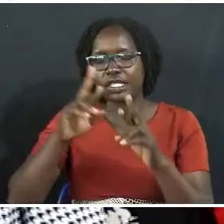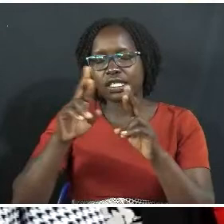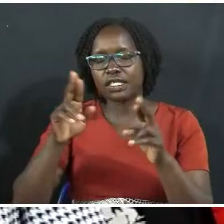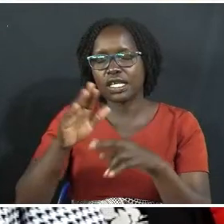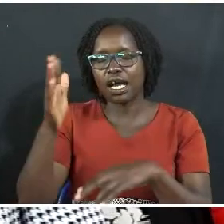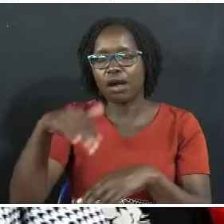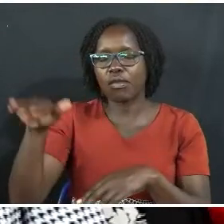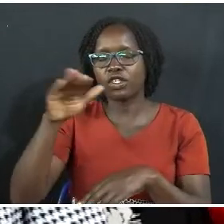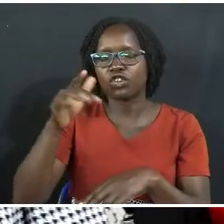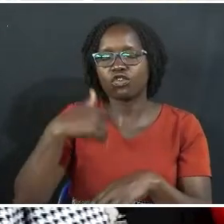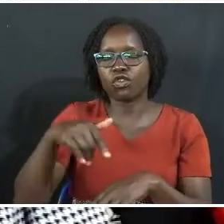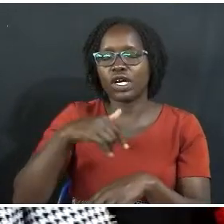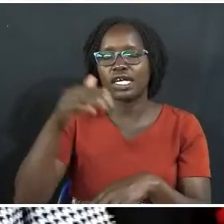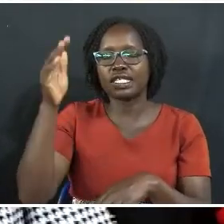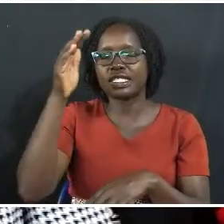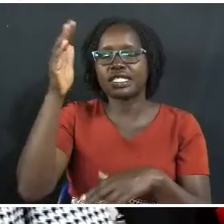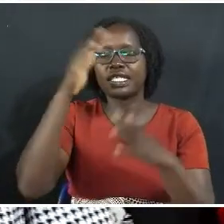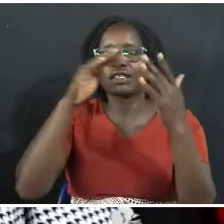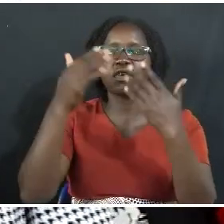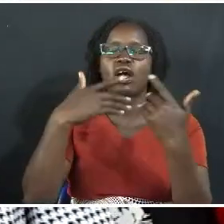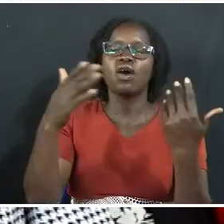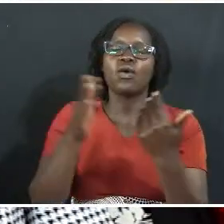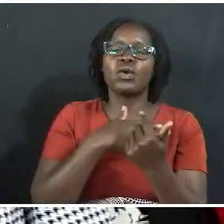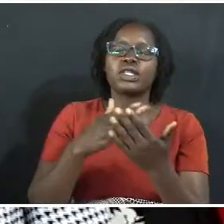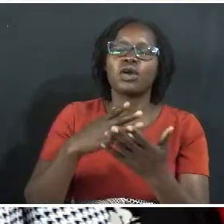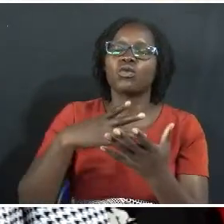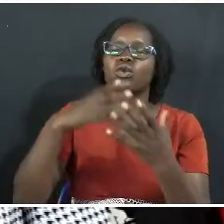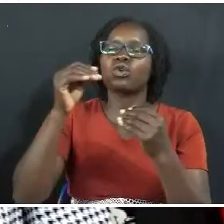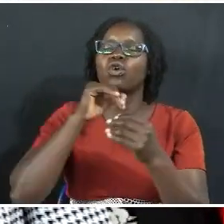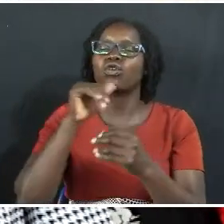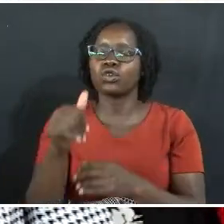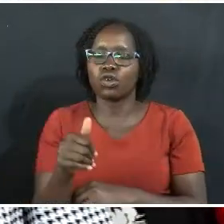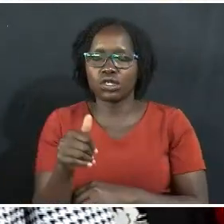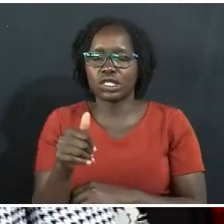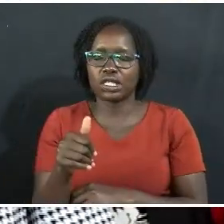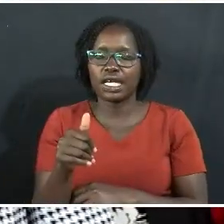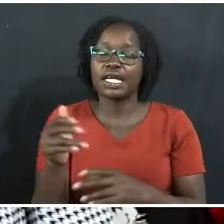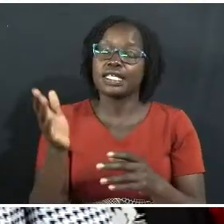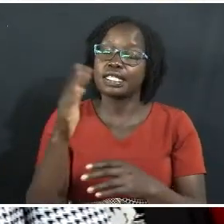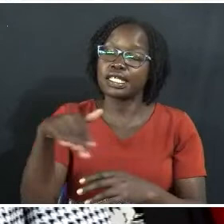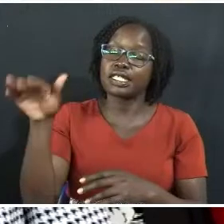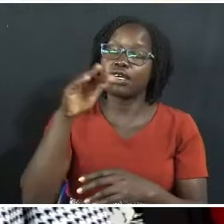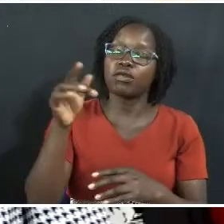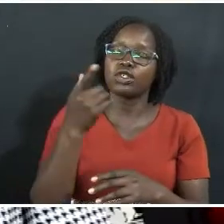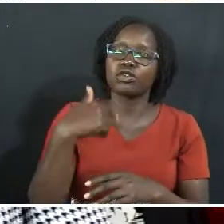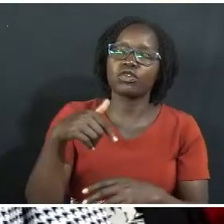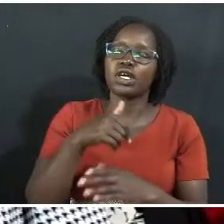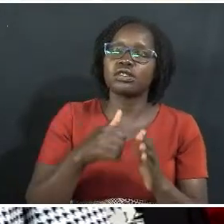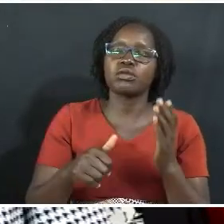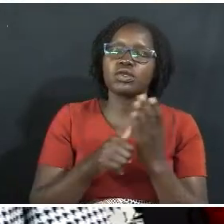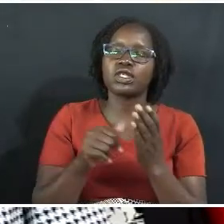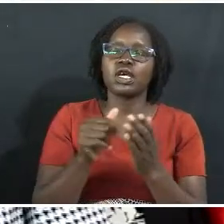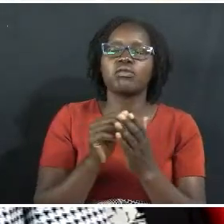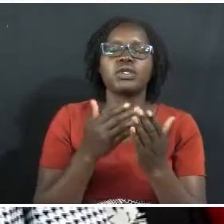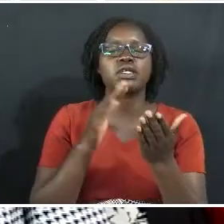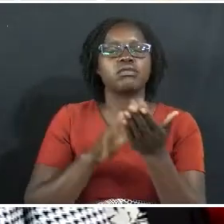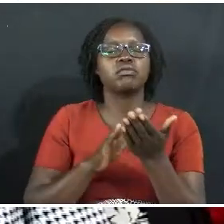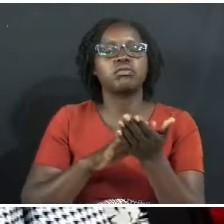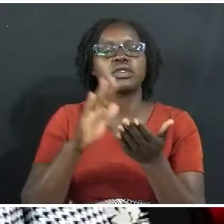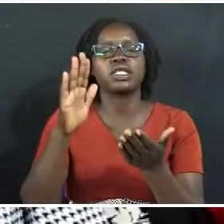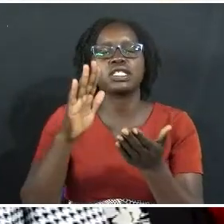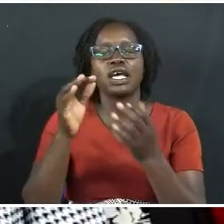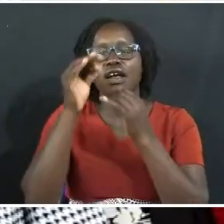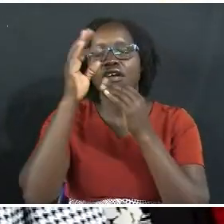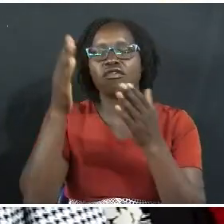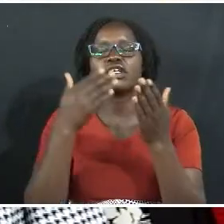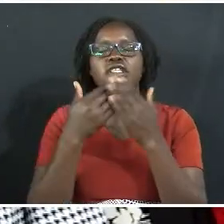heaven. Yes. Whether we will go or we will not go, there is a mansion for us. May your name be praised. Amen. Father,